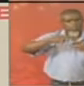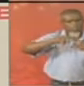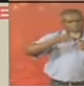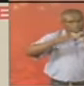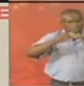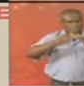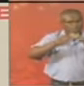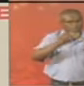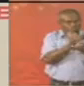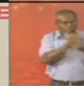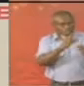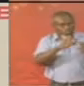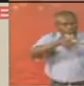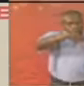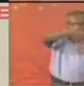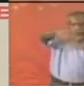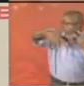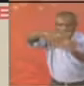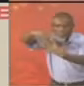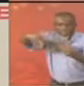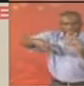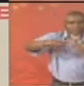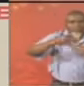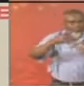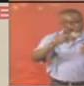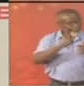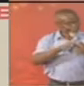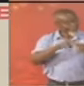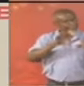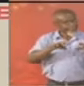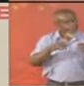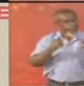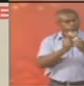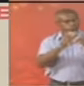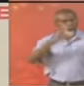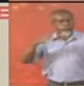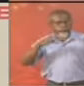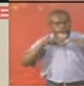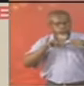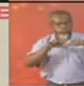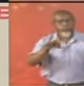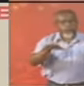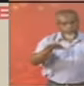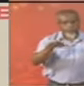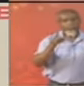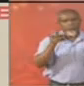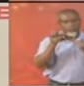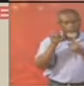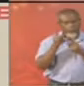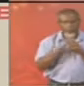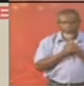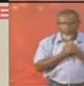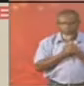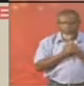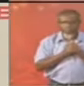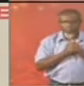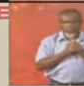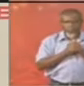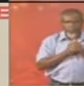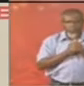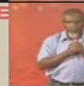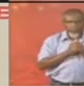events and the highest demonstration in other jurisdictions of having resulted in multiple